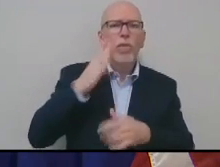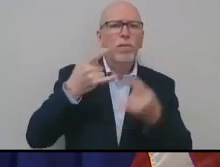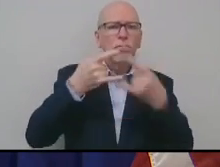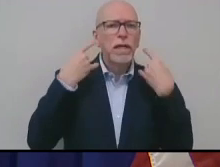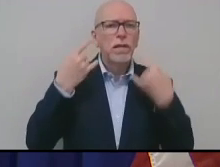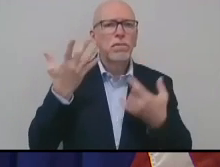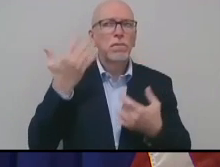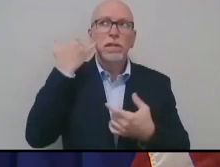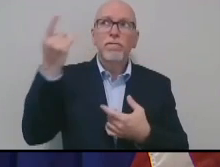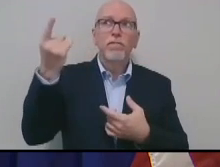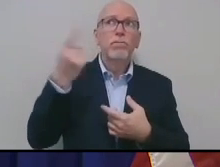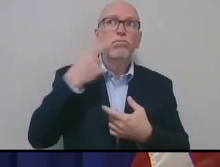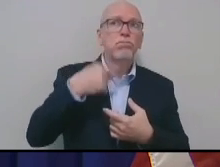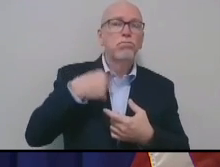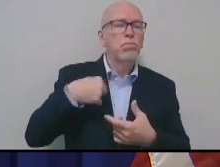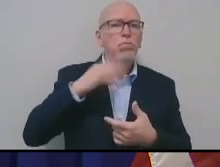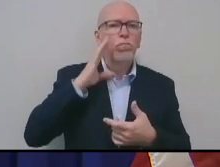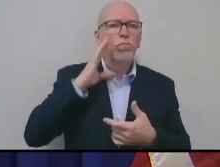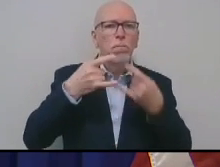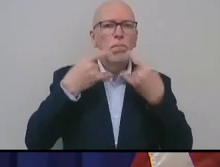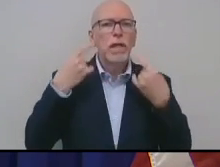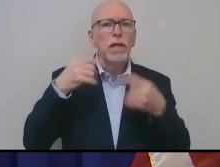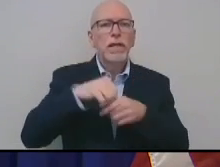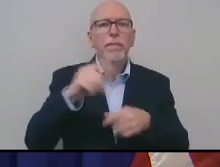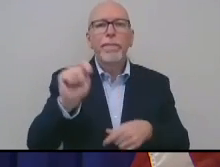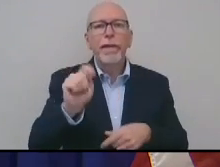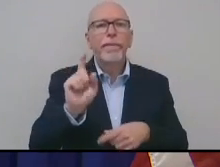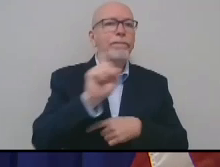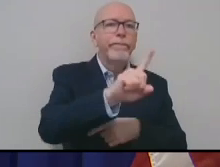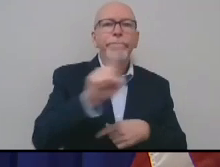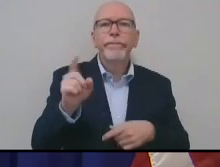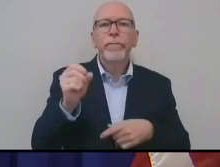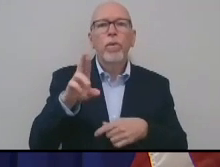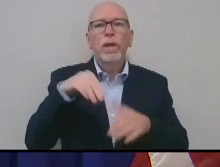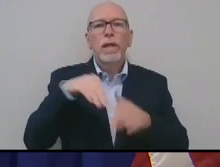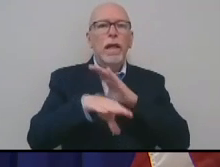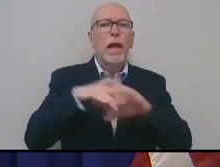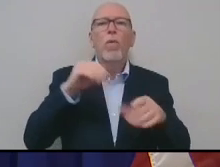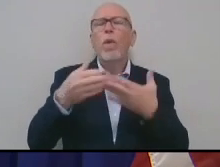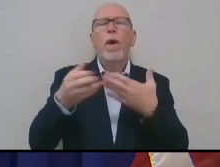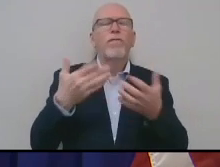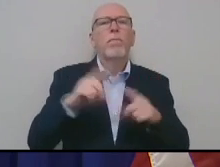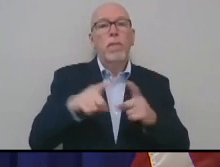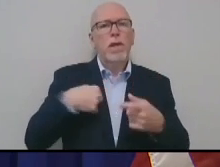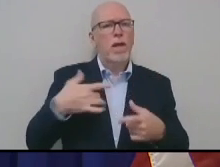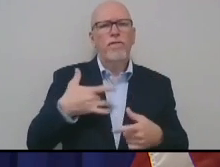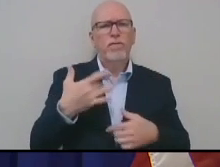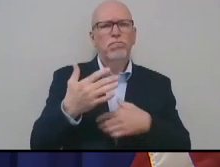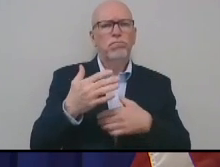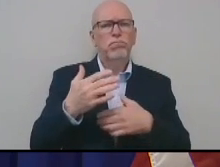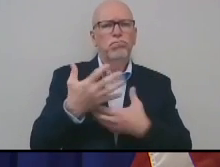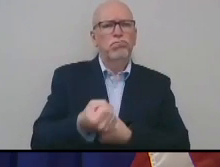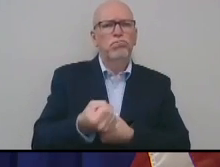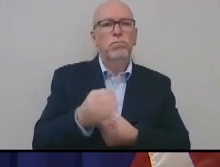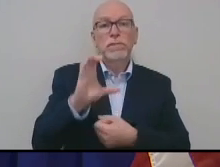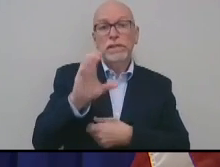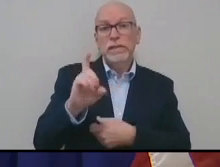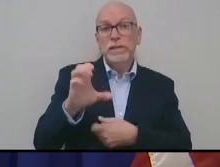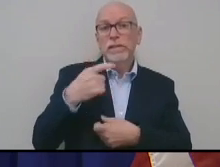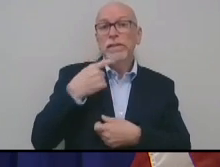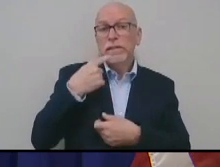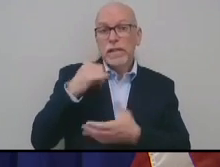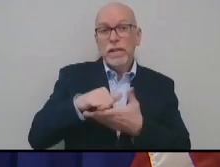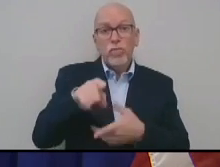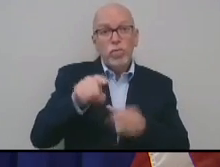as I go to the restroom or come in or out. But I feel very comfortable. And the CDC has made it clear that you can